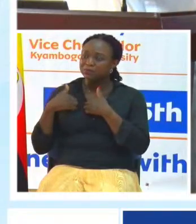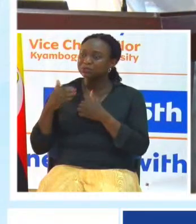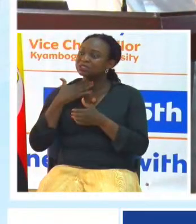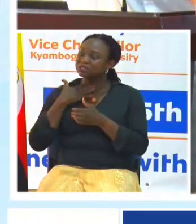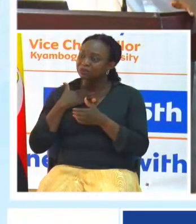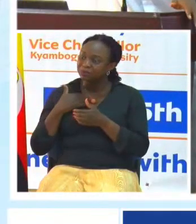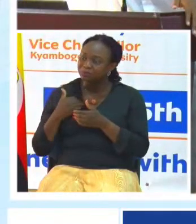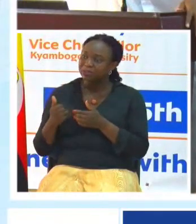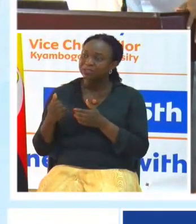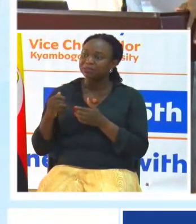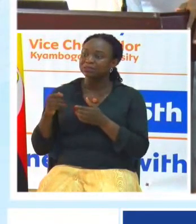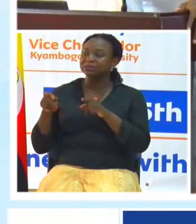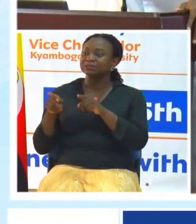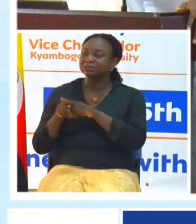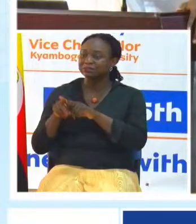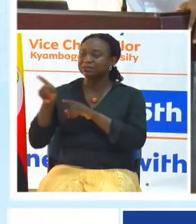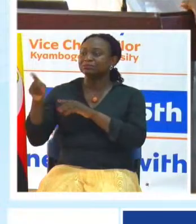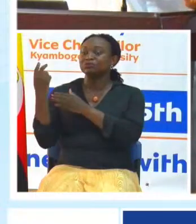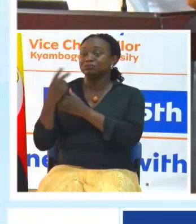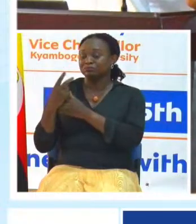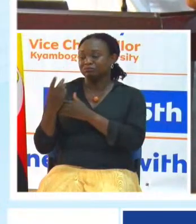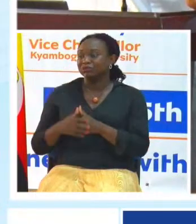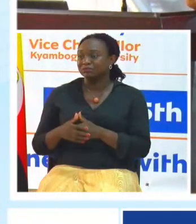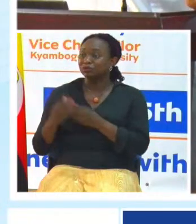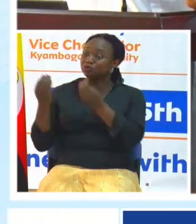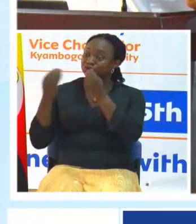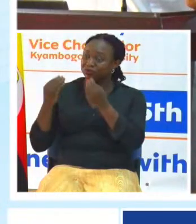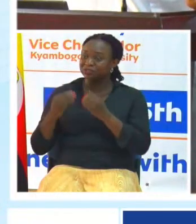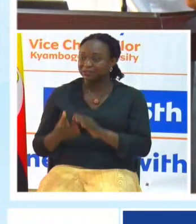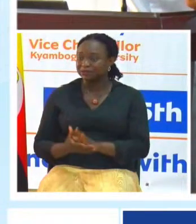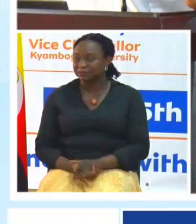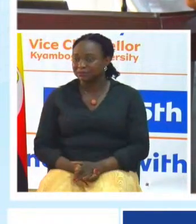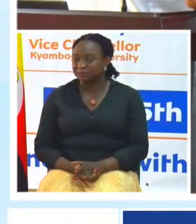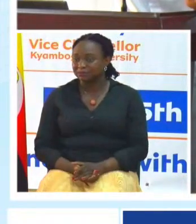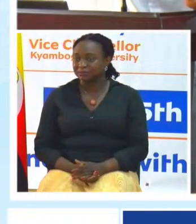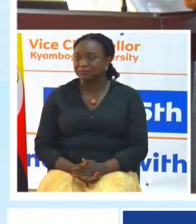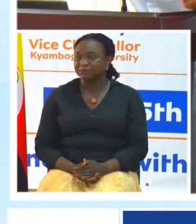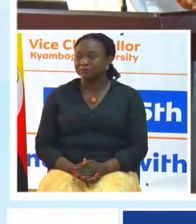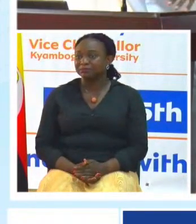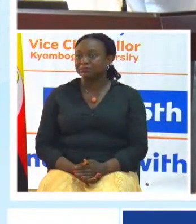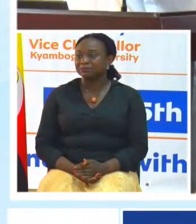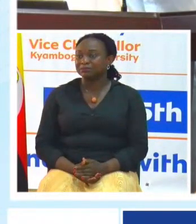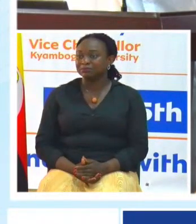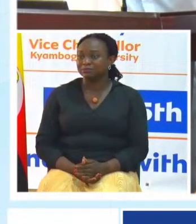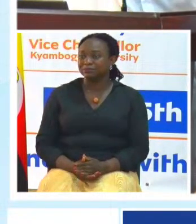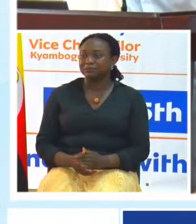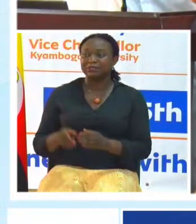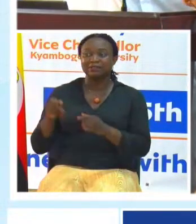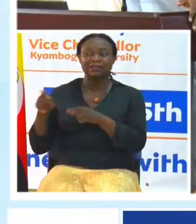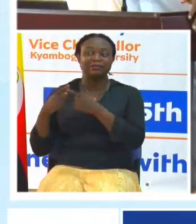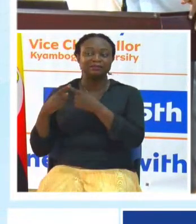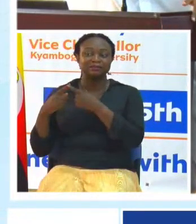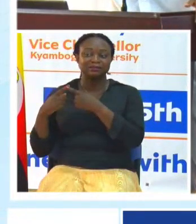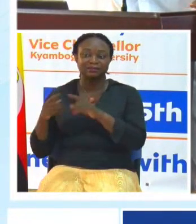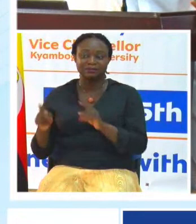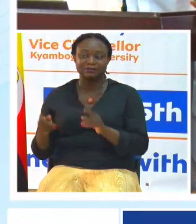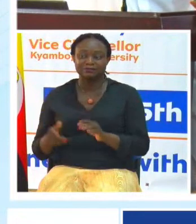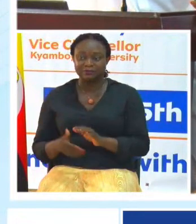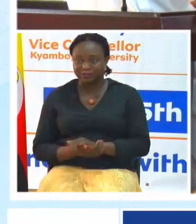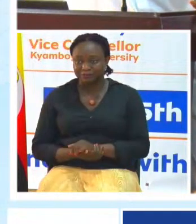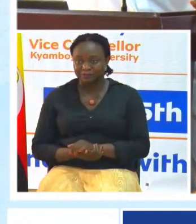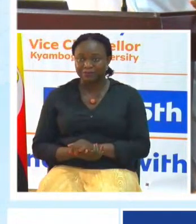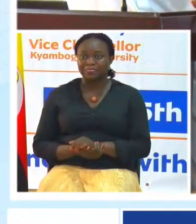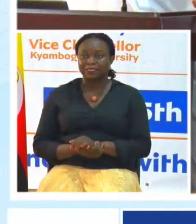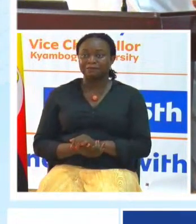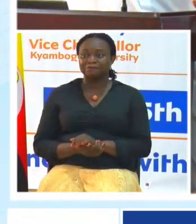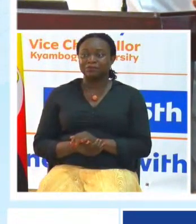wished to be under his or her mentorship. Okay? So it would sound different. So you have to really be sharp